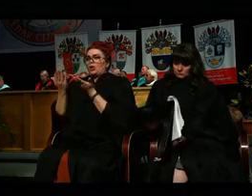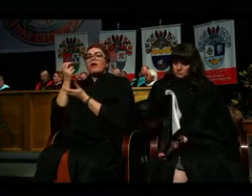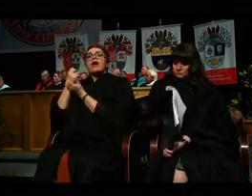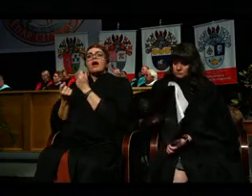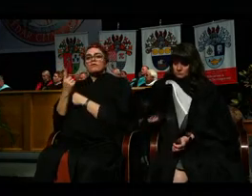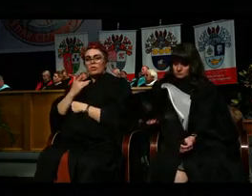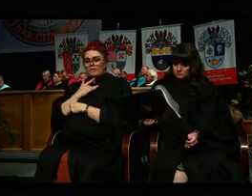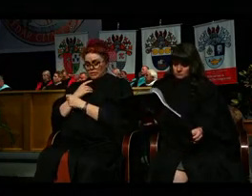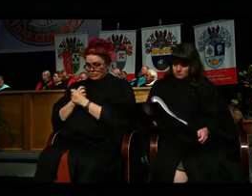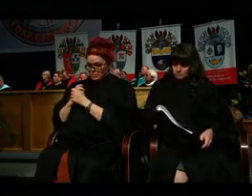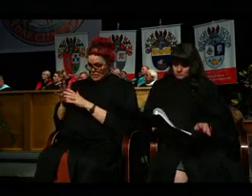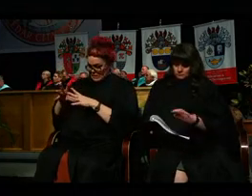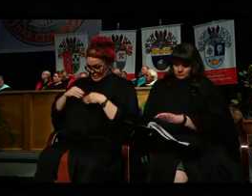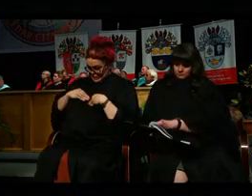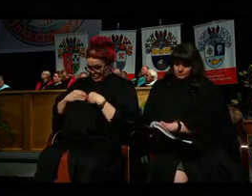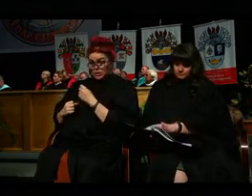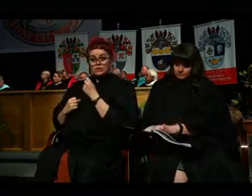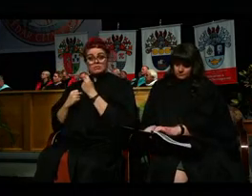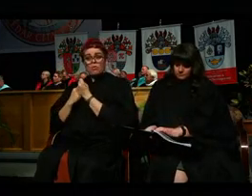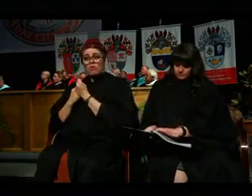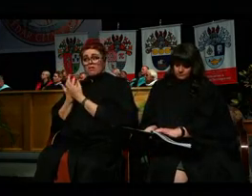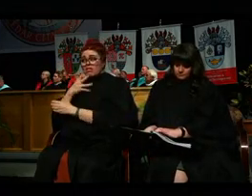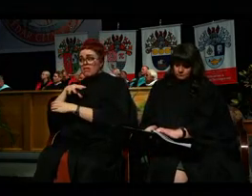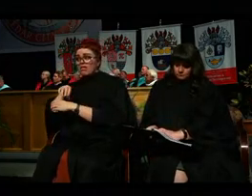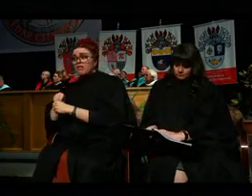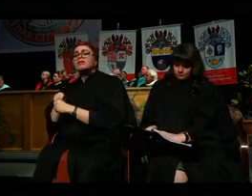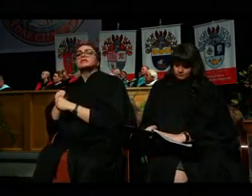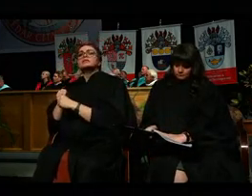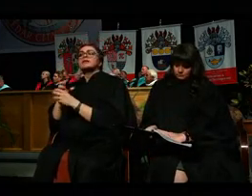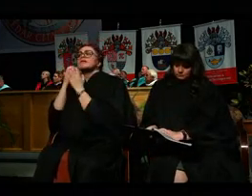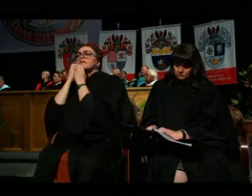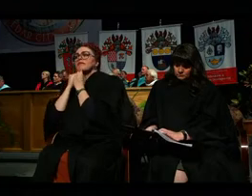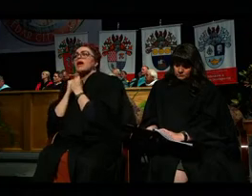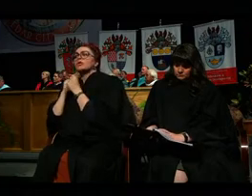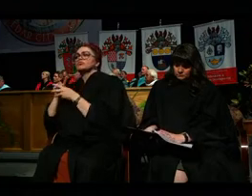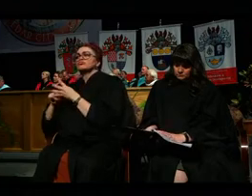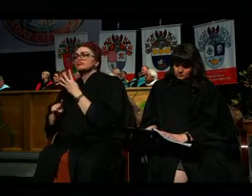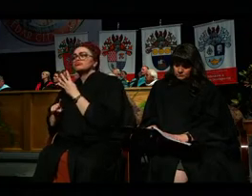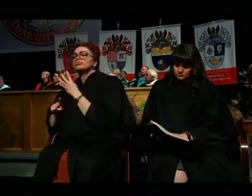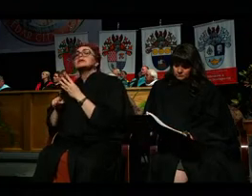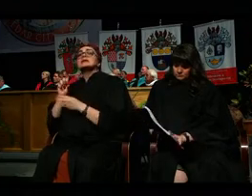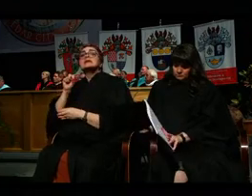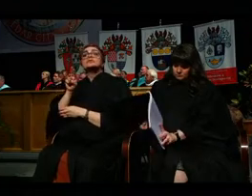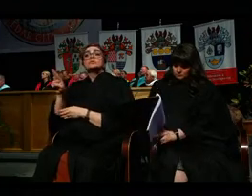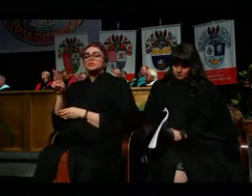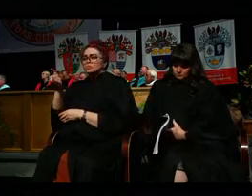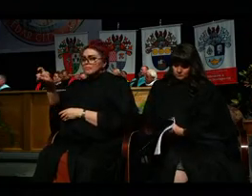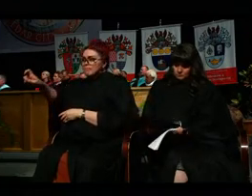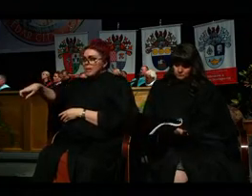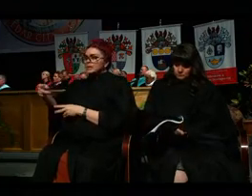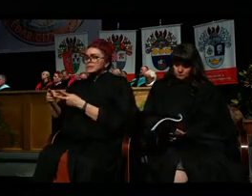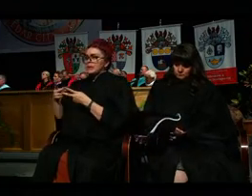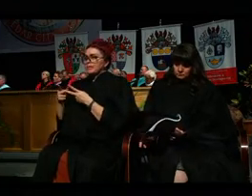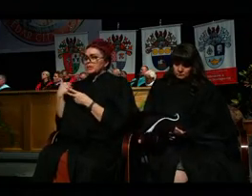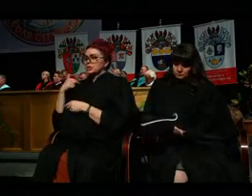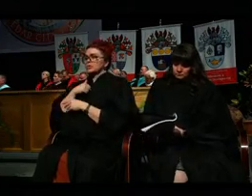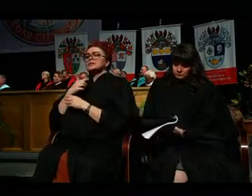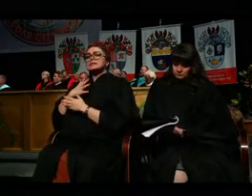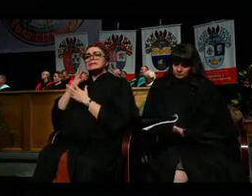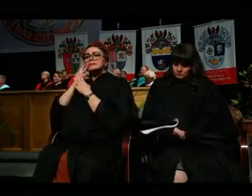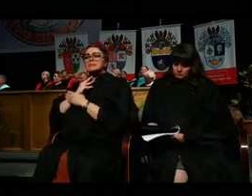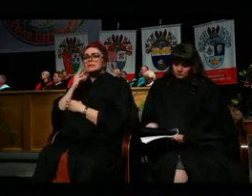accepted, supported, engaged, and valued. SUU will be a place where we find fulfillment and